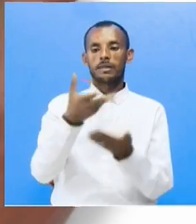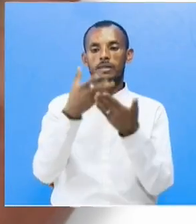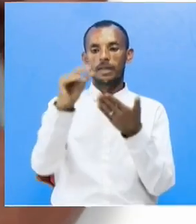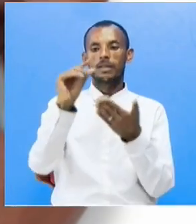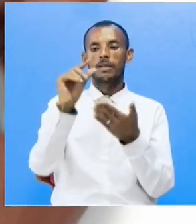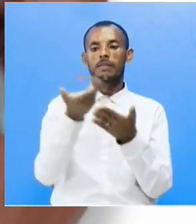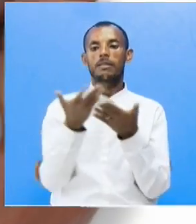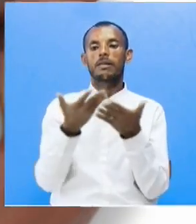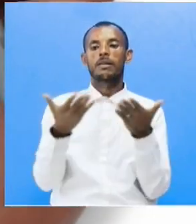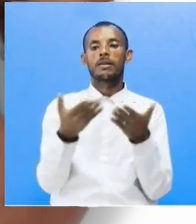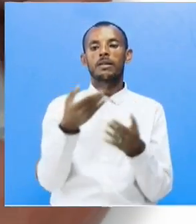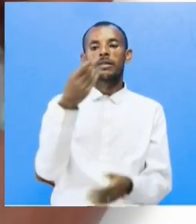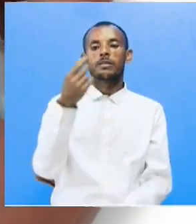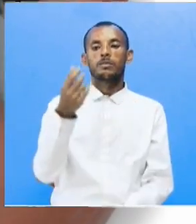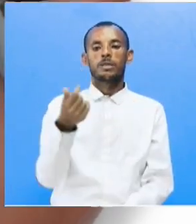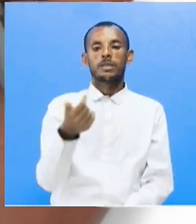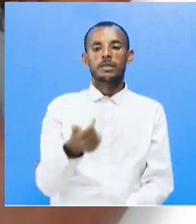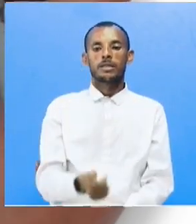Wesber